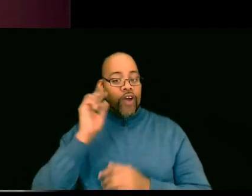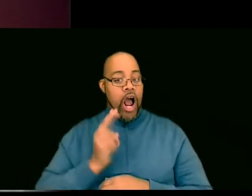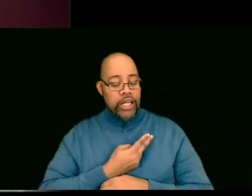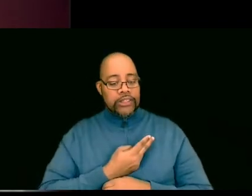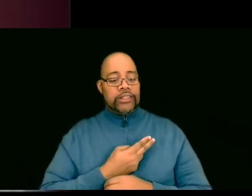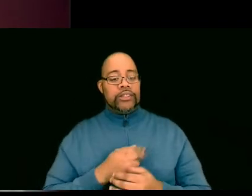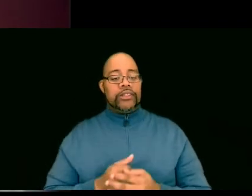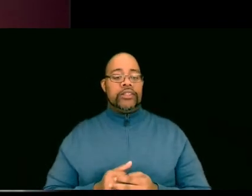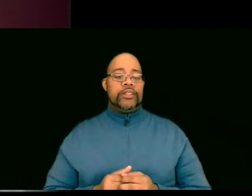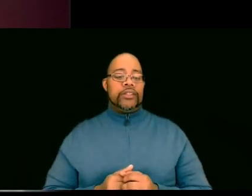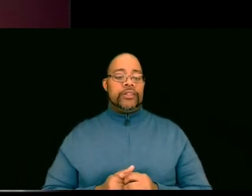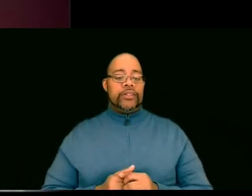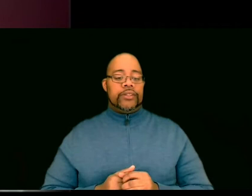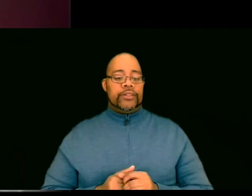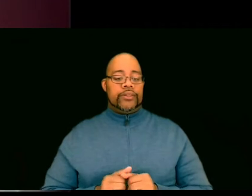in order for us to,